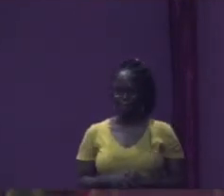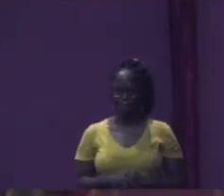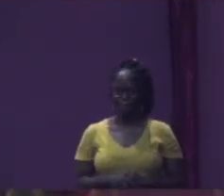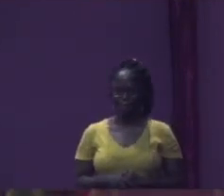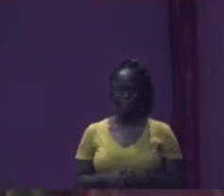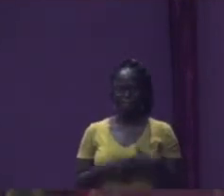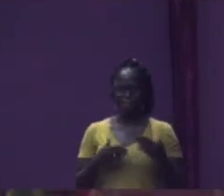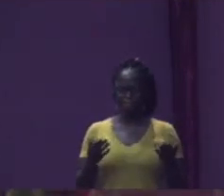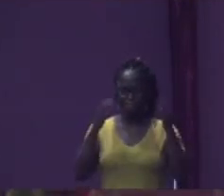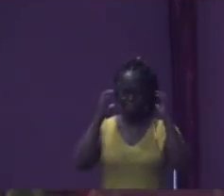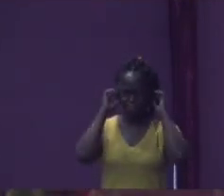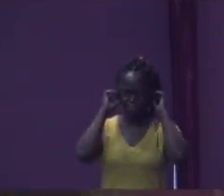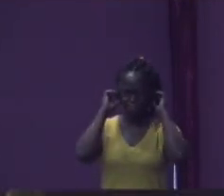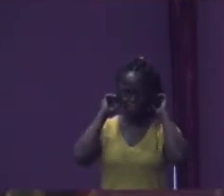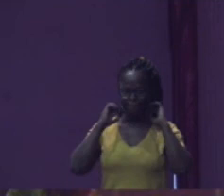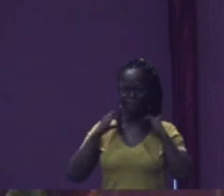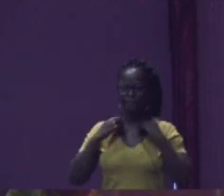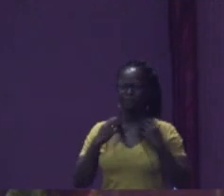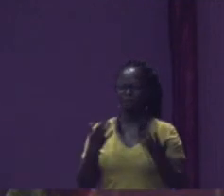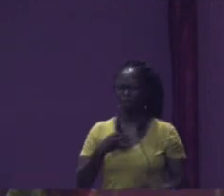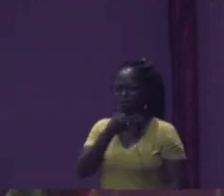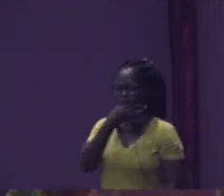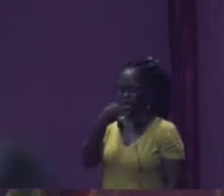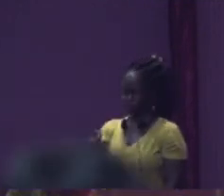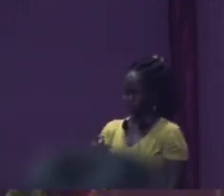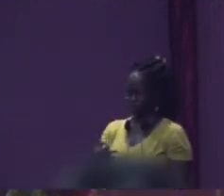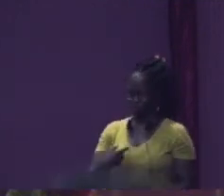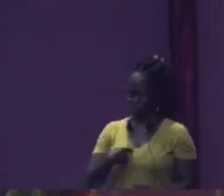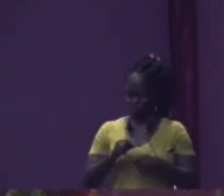Então, eu vou fazer um comentário.